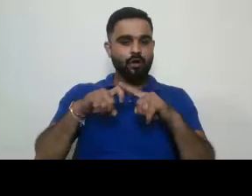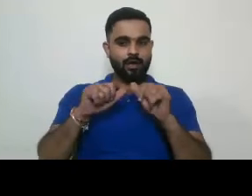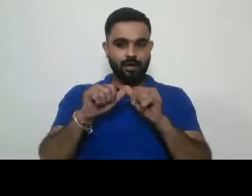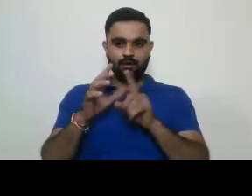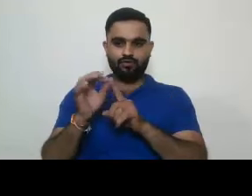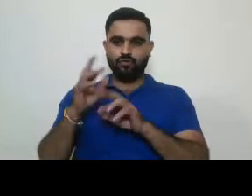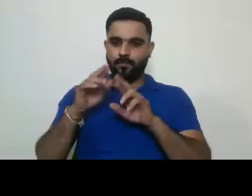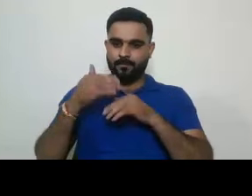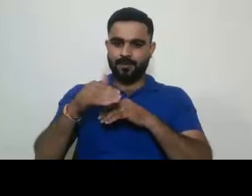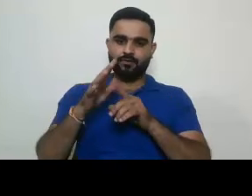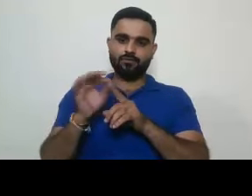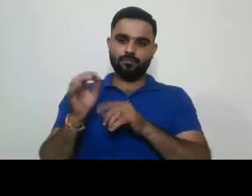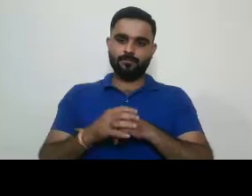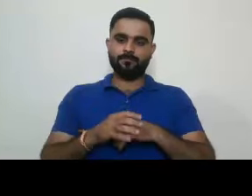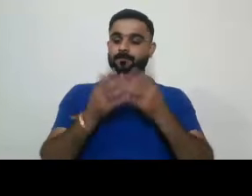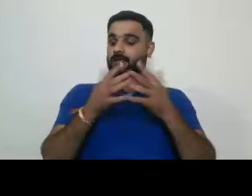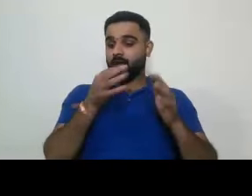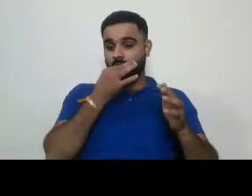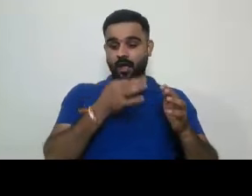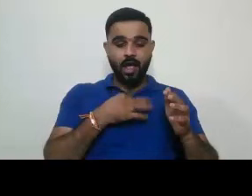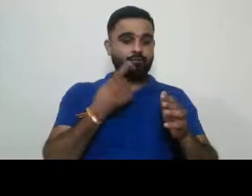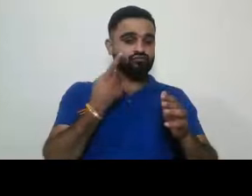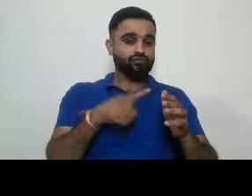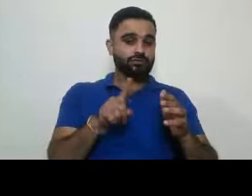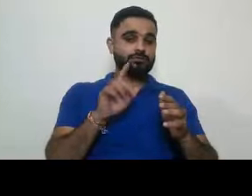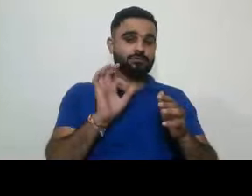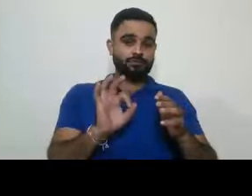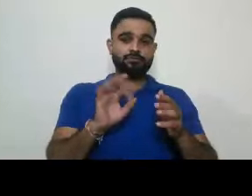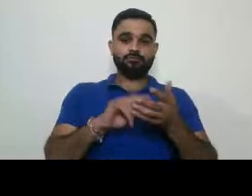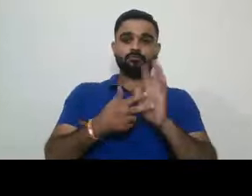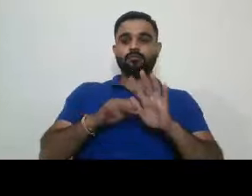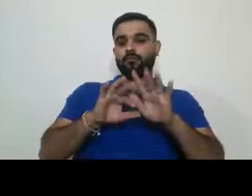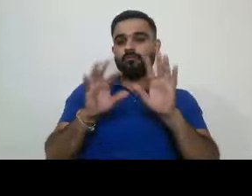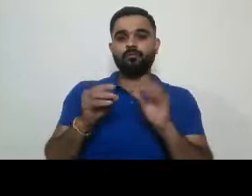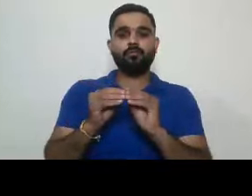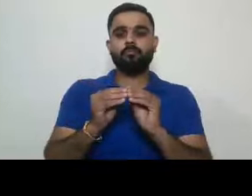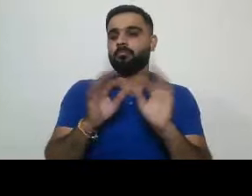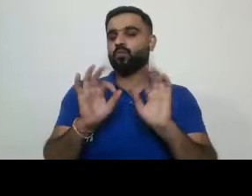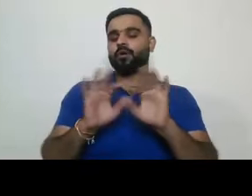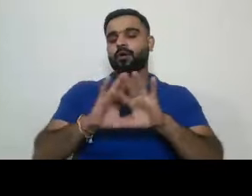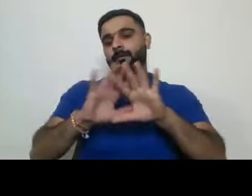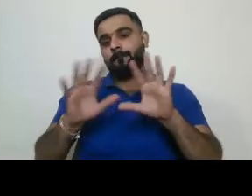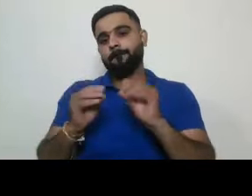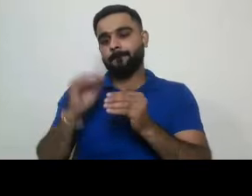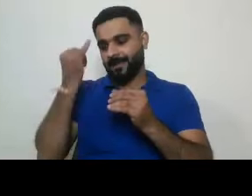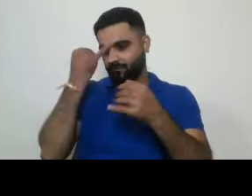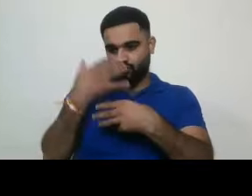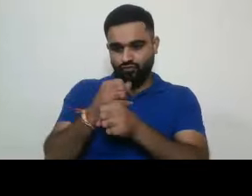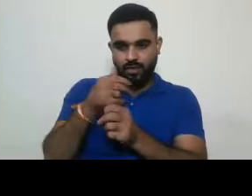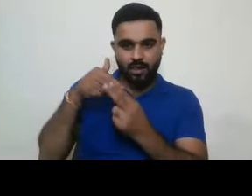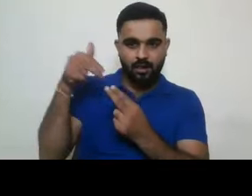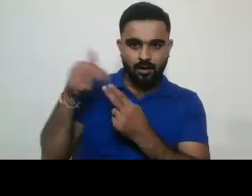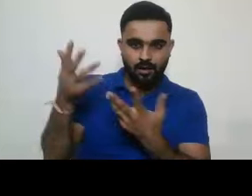that. Everything you asked for, that's correct. Not everything, but yeah, most. Create